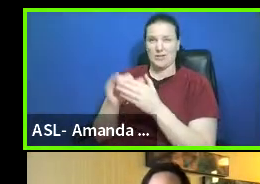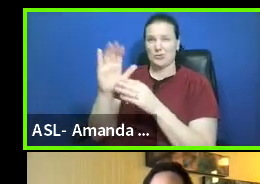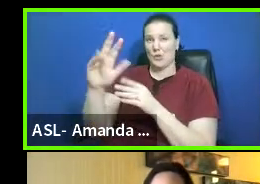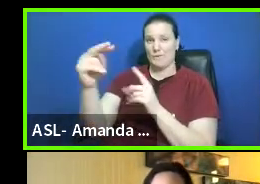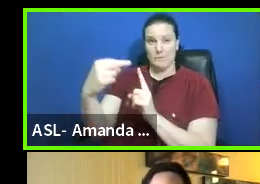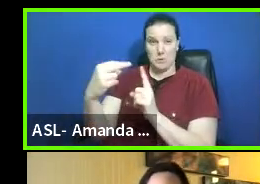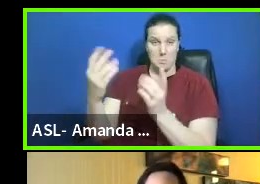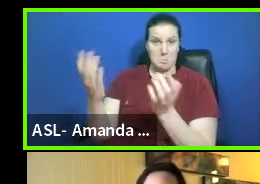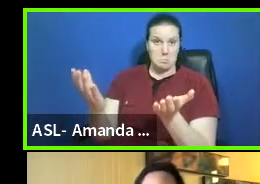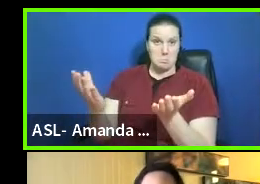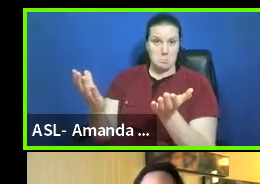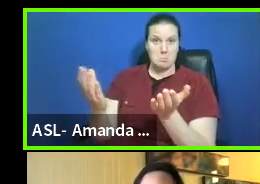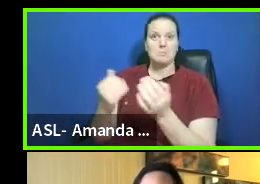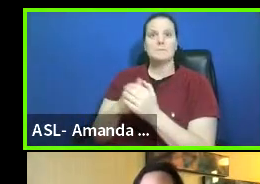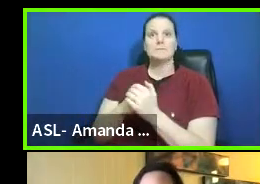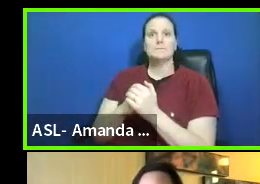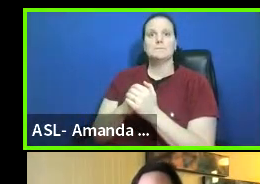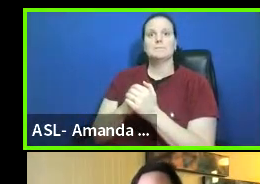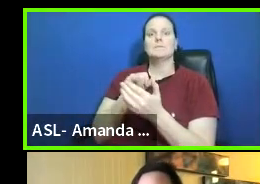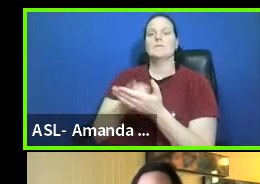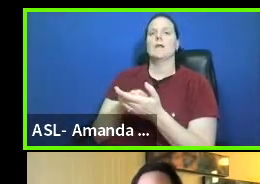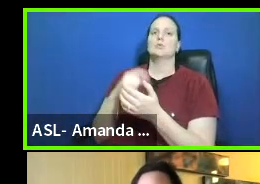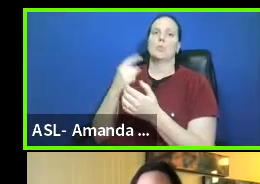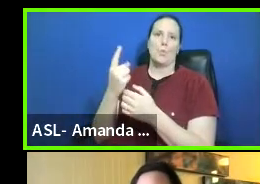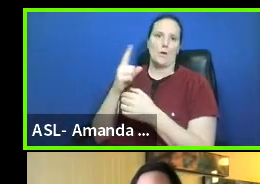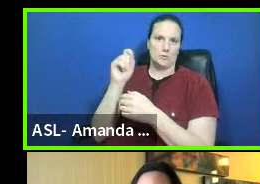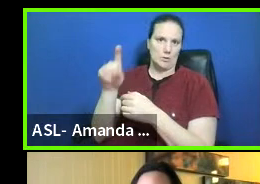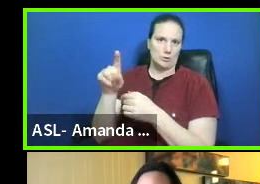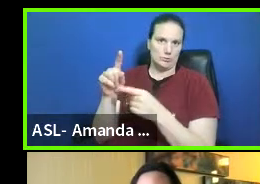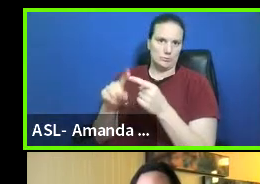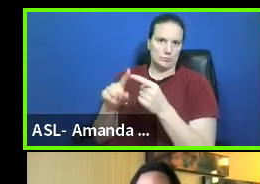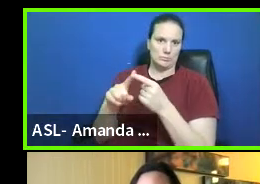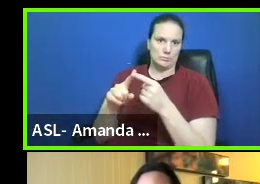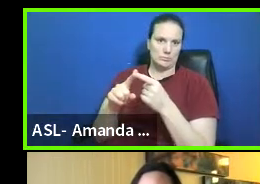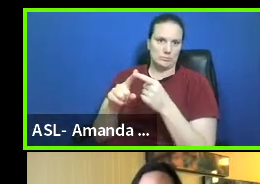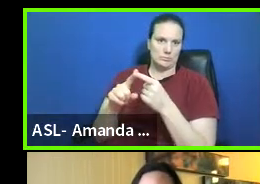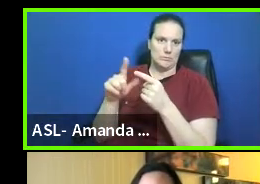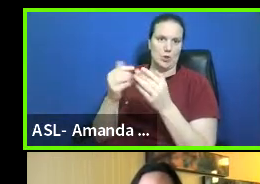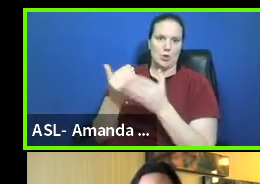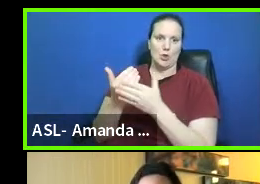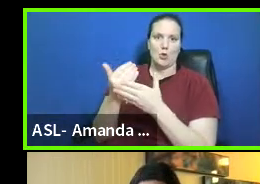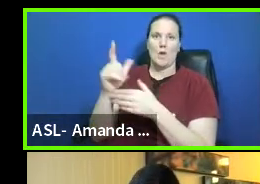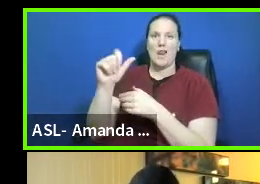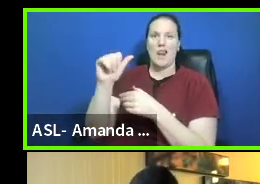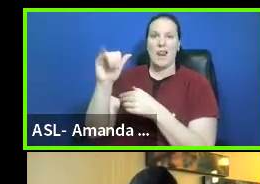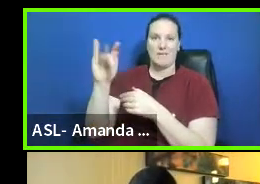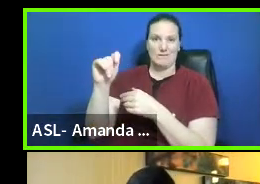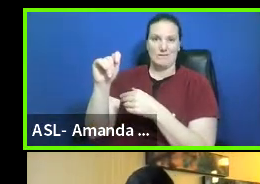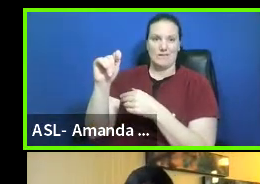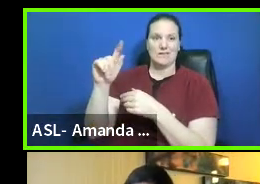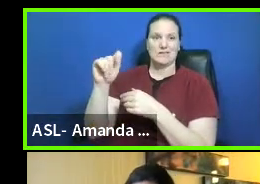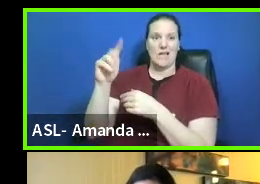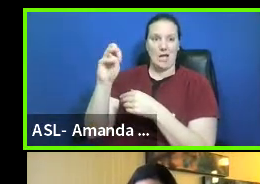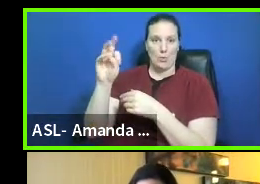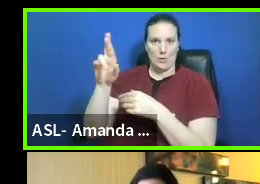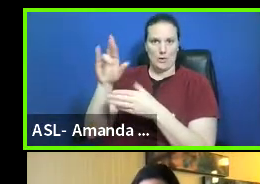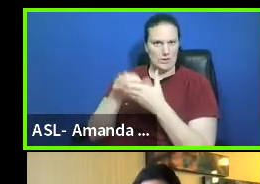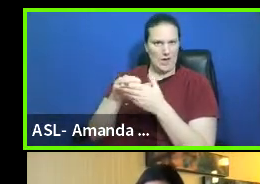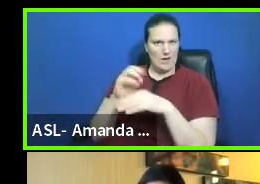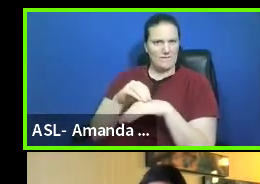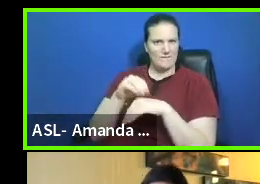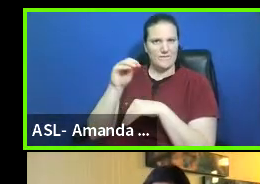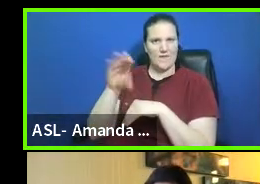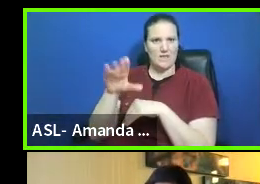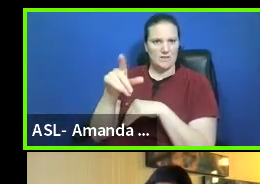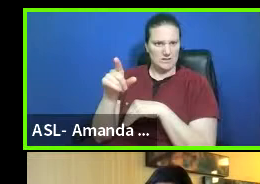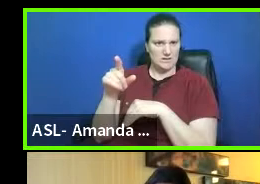view. So, so that would be one question, if those new lift towers would affect